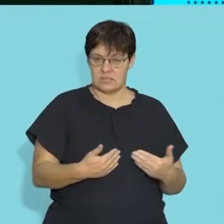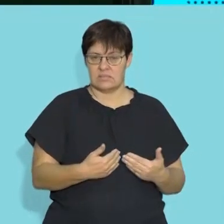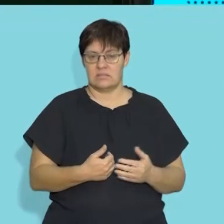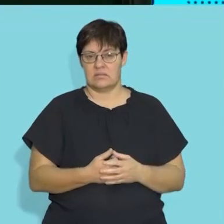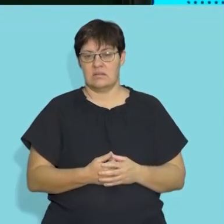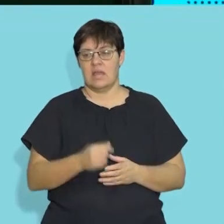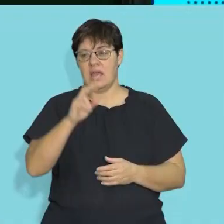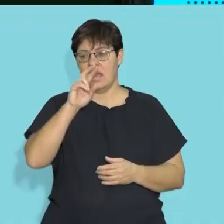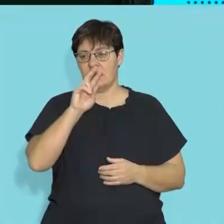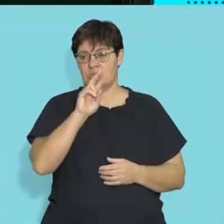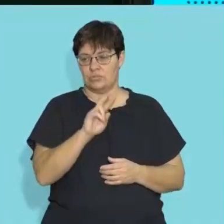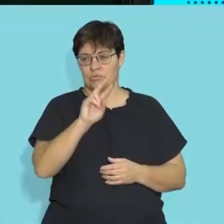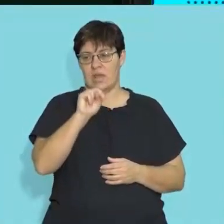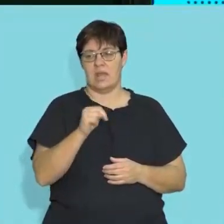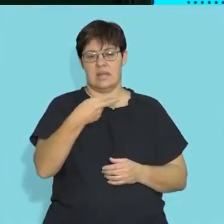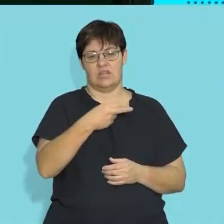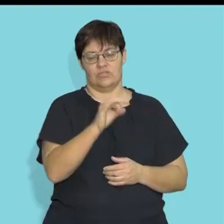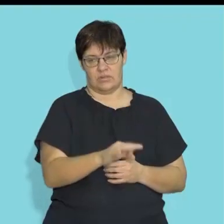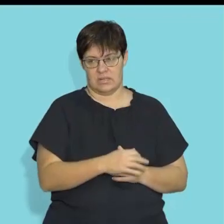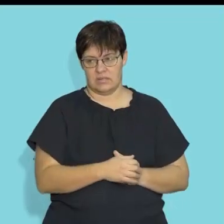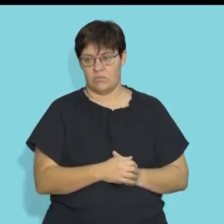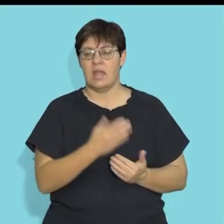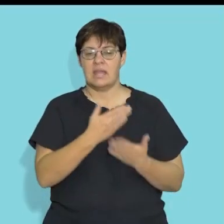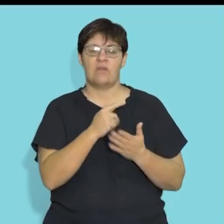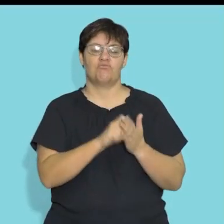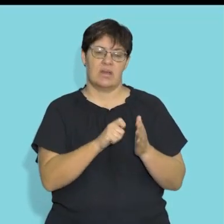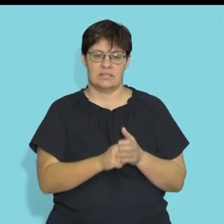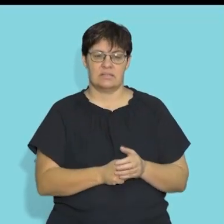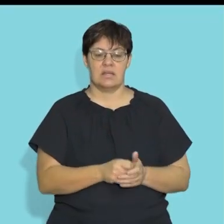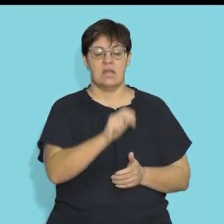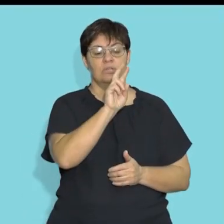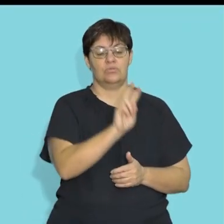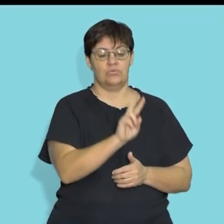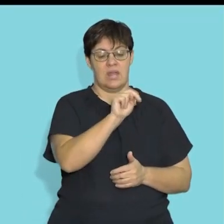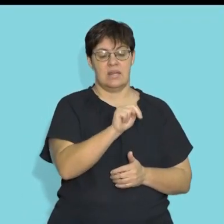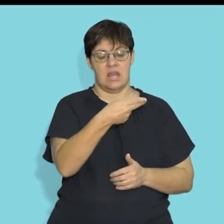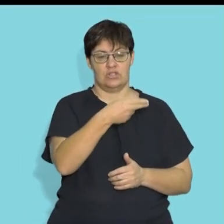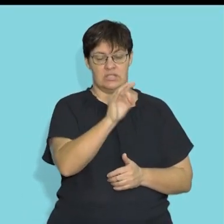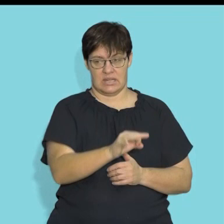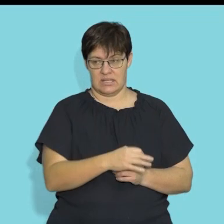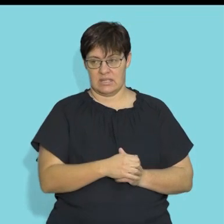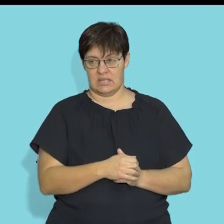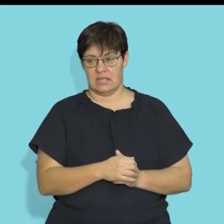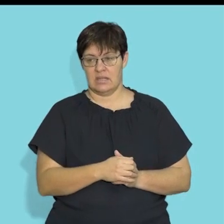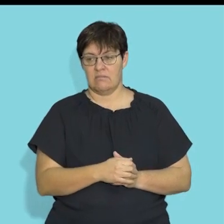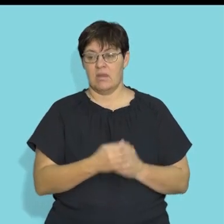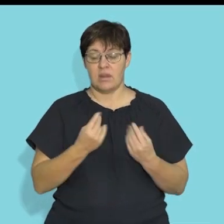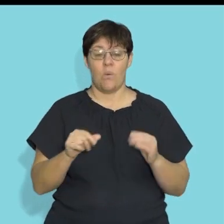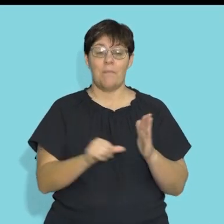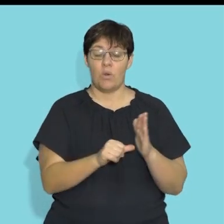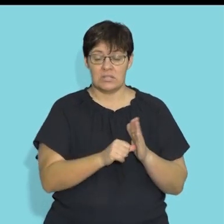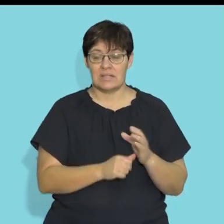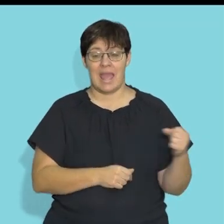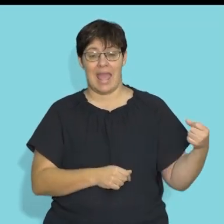our ammonia. So we can actually also write it as 2NH3, but what's now going to be